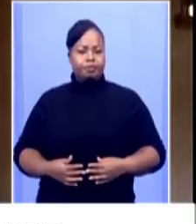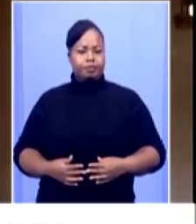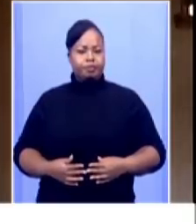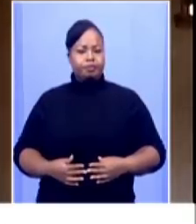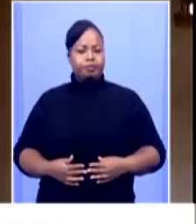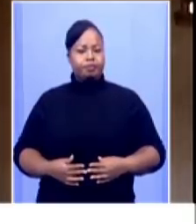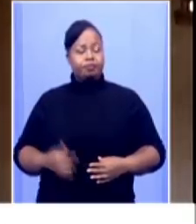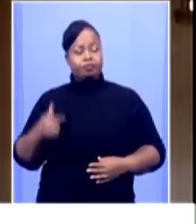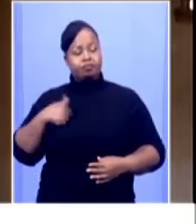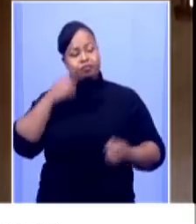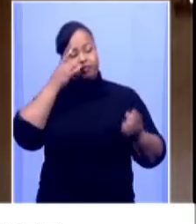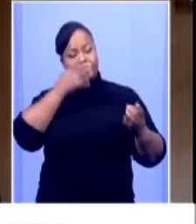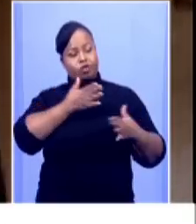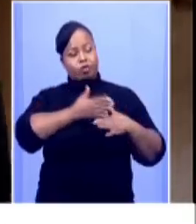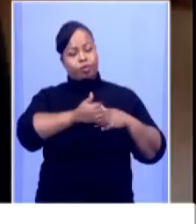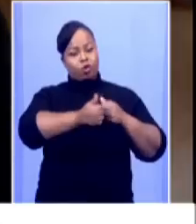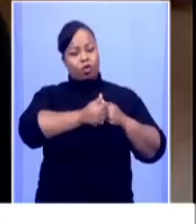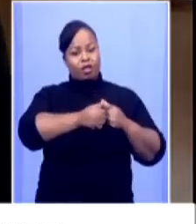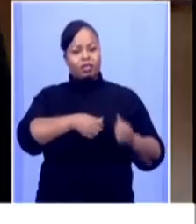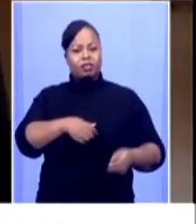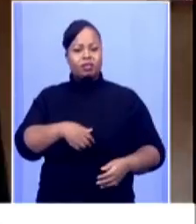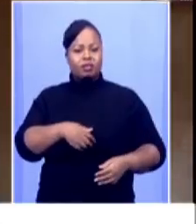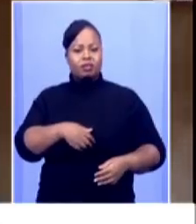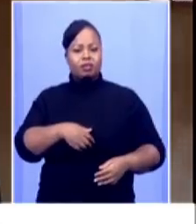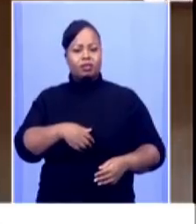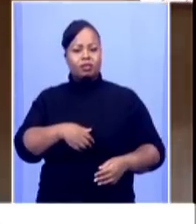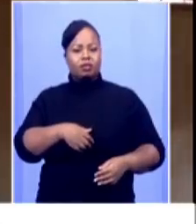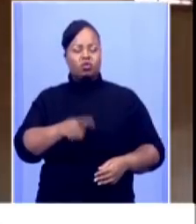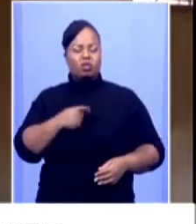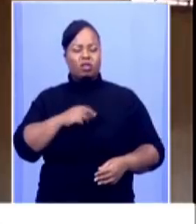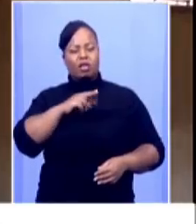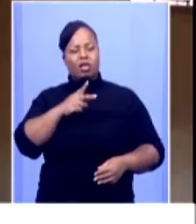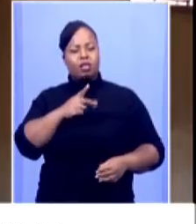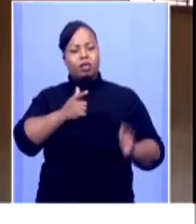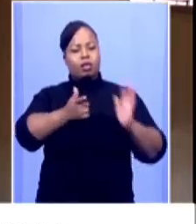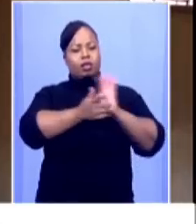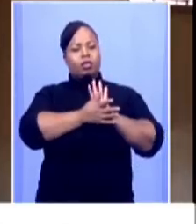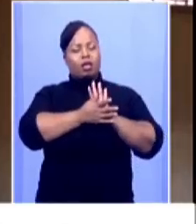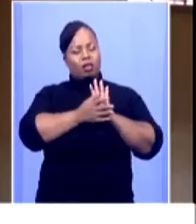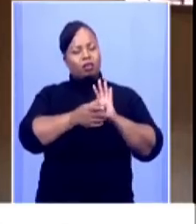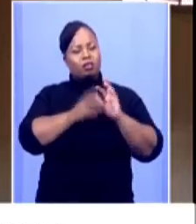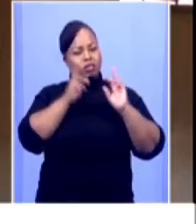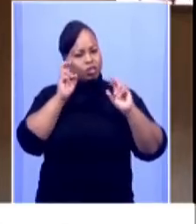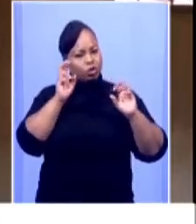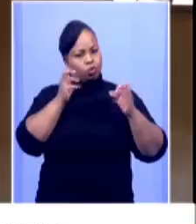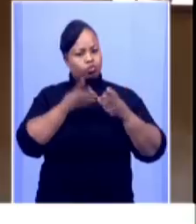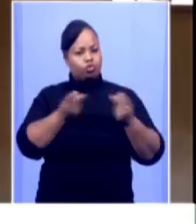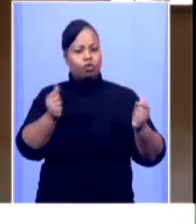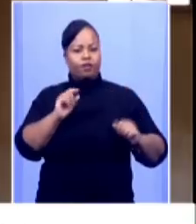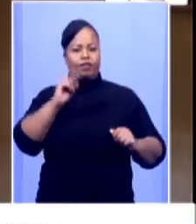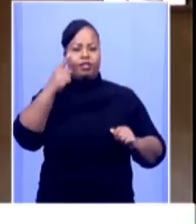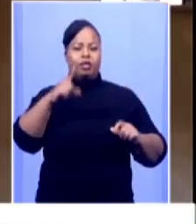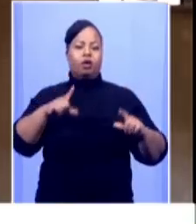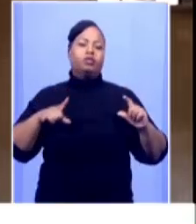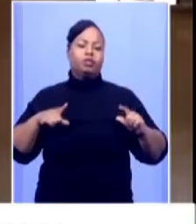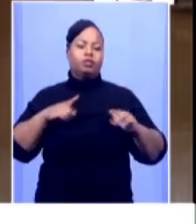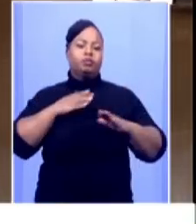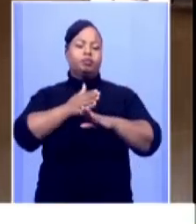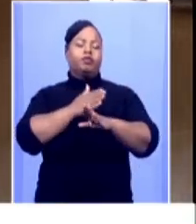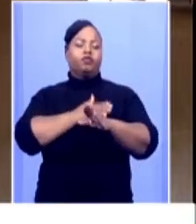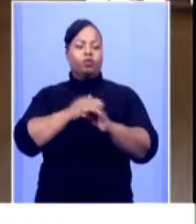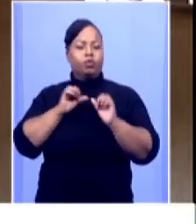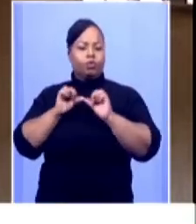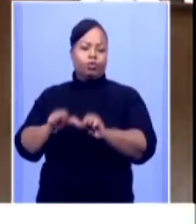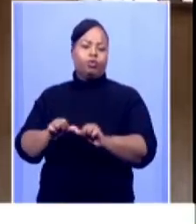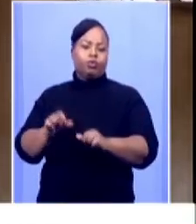that I'm of the view that all these collateral issues should be addressed and finalized before we continue with this